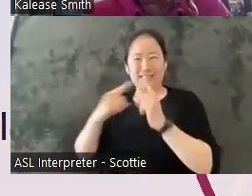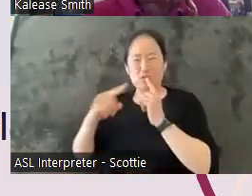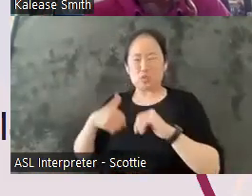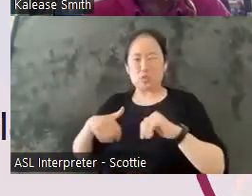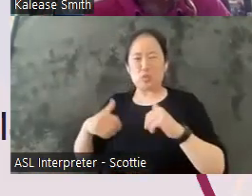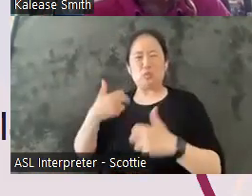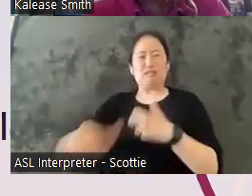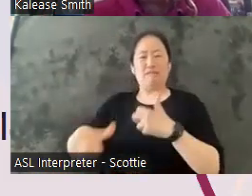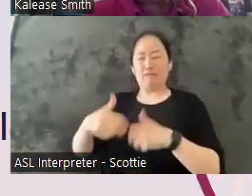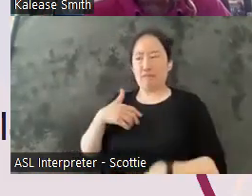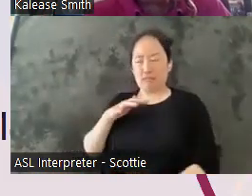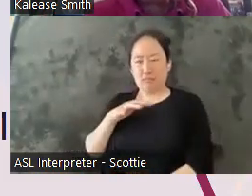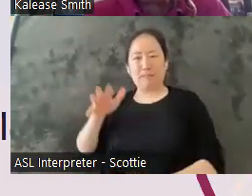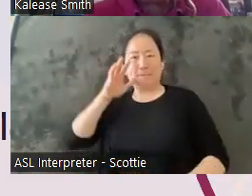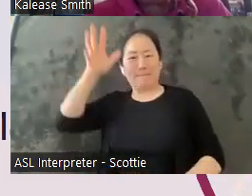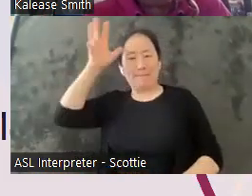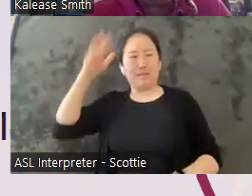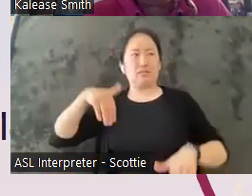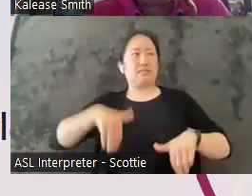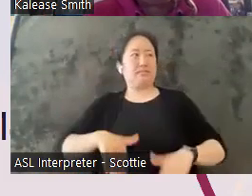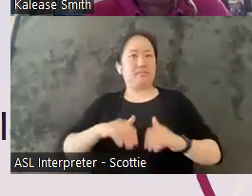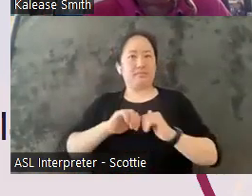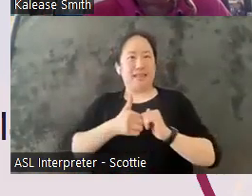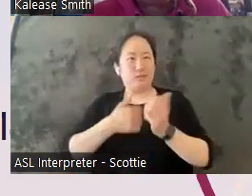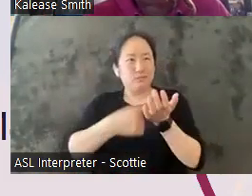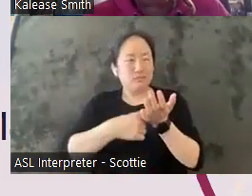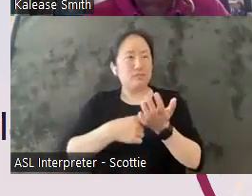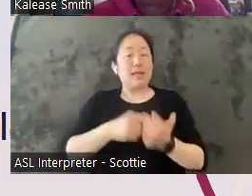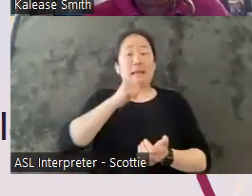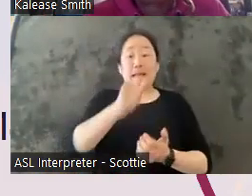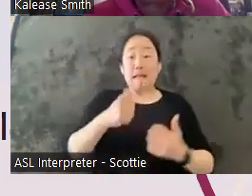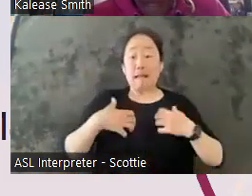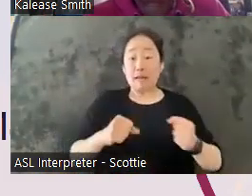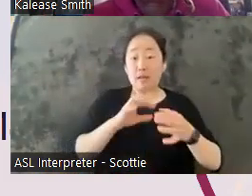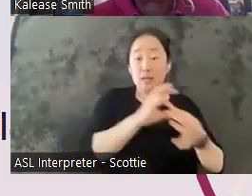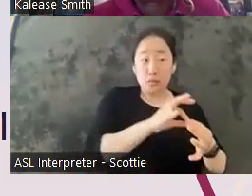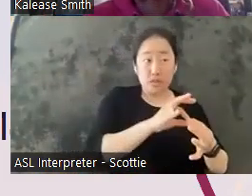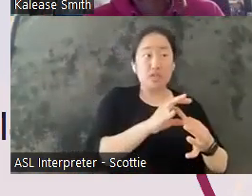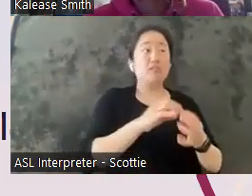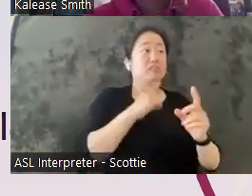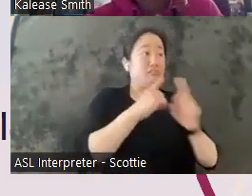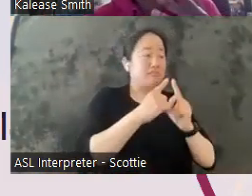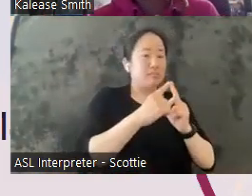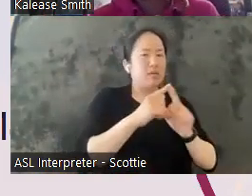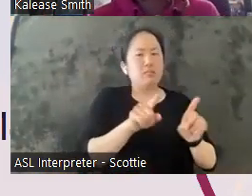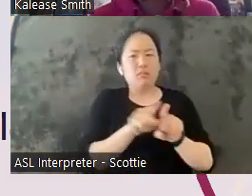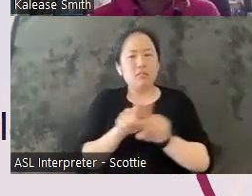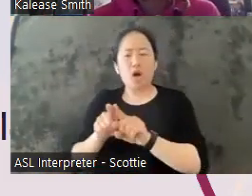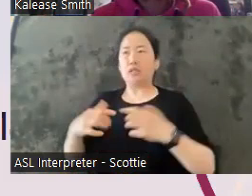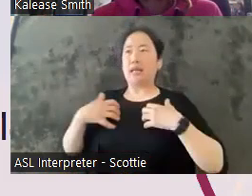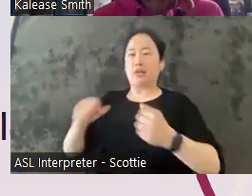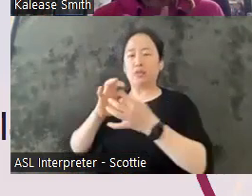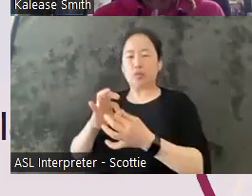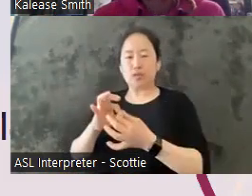talking to kids about not only what unhealthy relationship looks like, but also a healthy relationship, because I think in a lot of